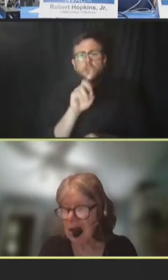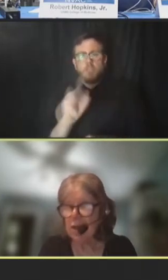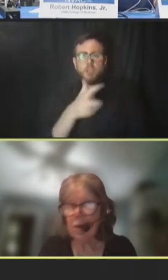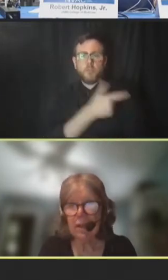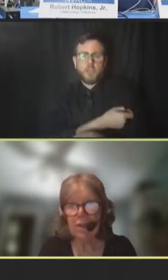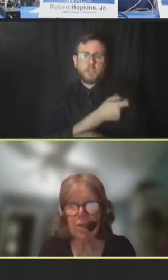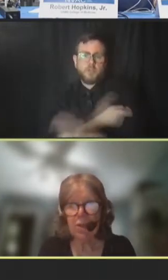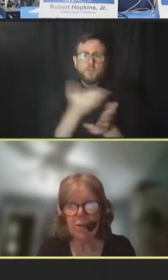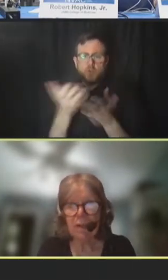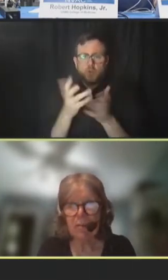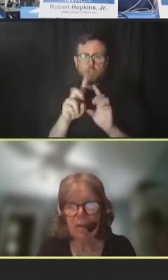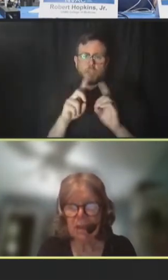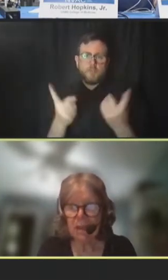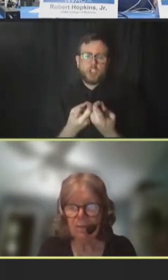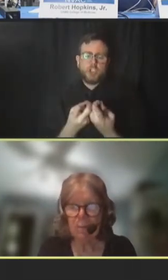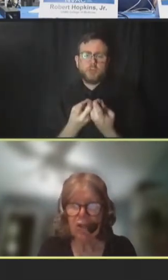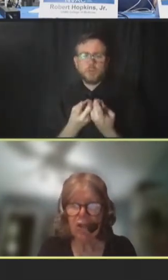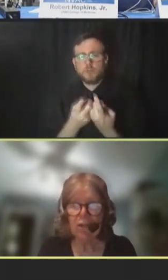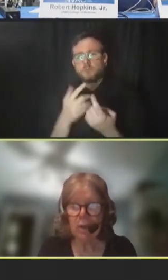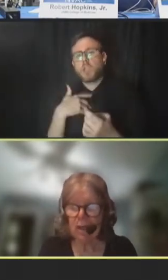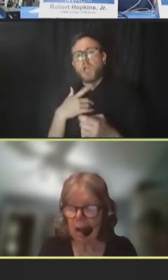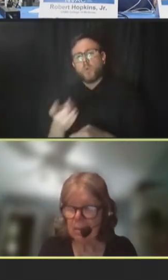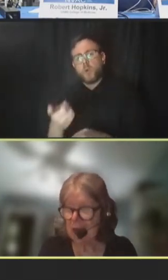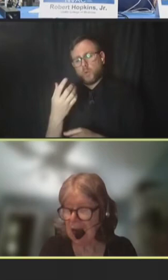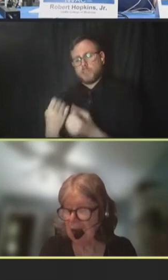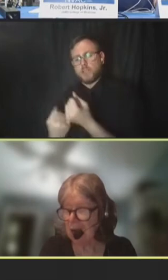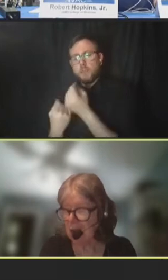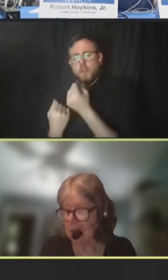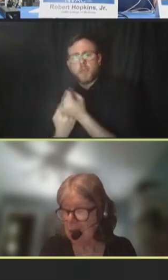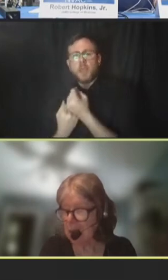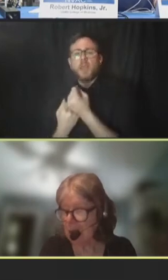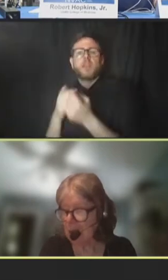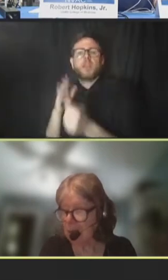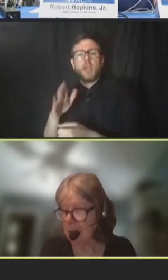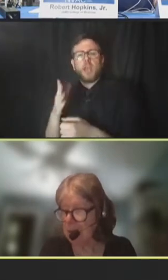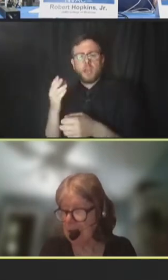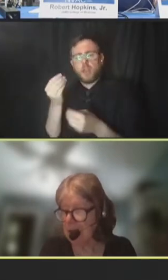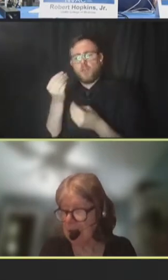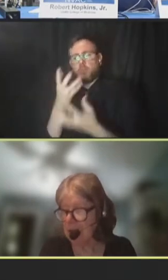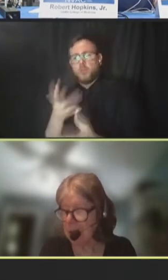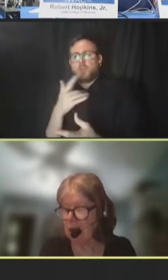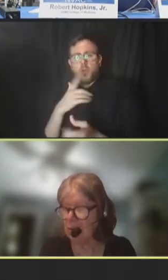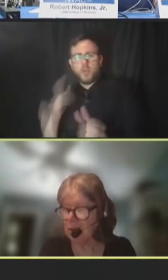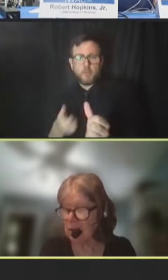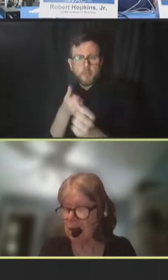I also wanted to supplement the information in the written update about